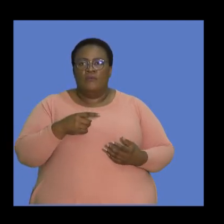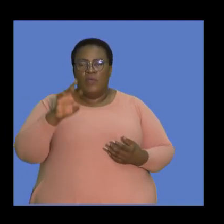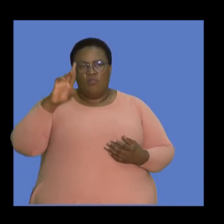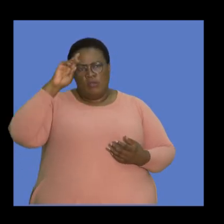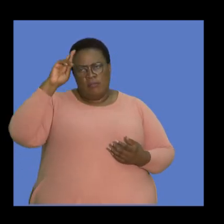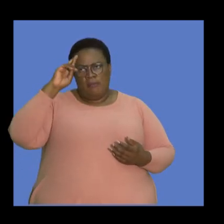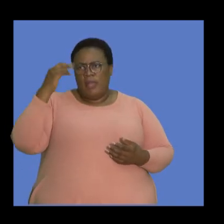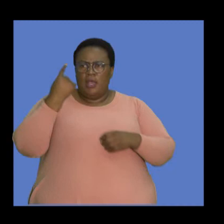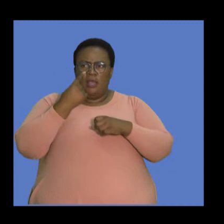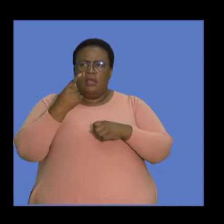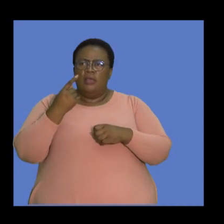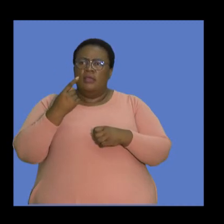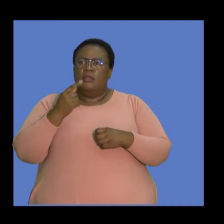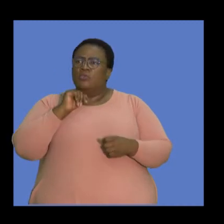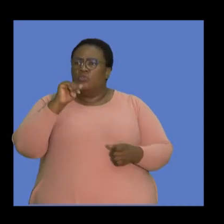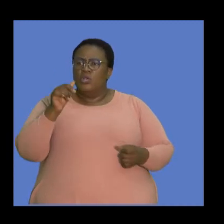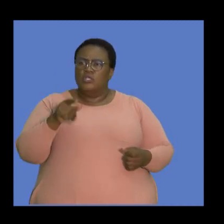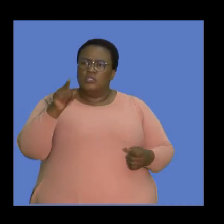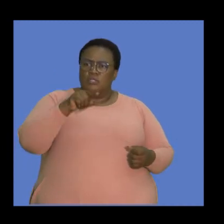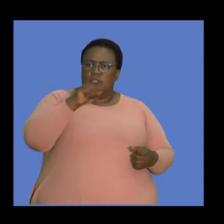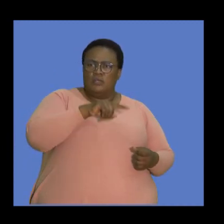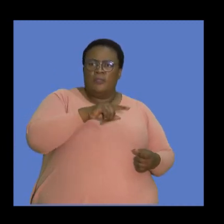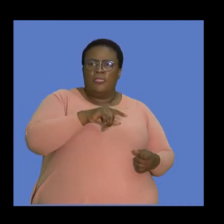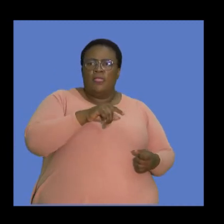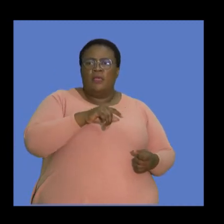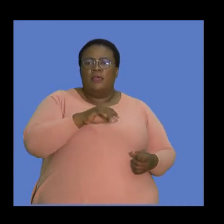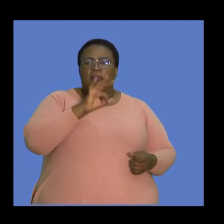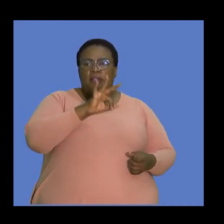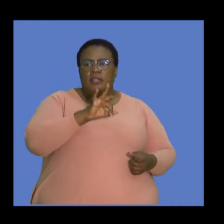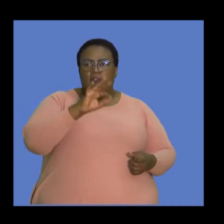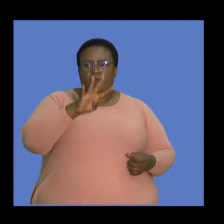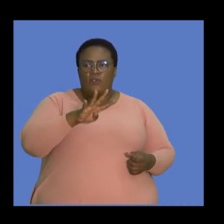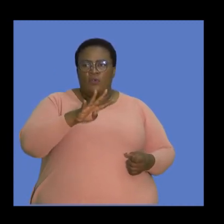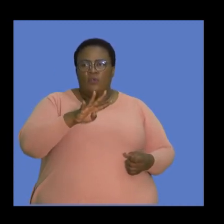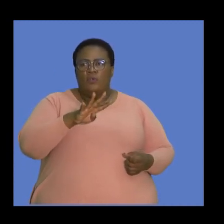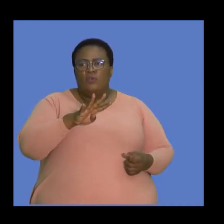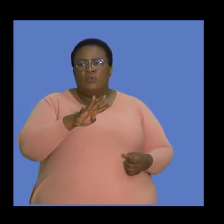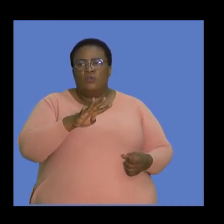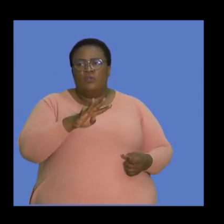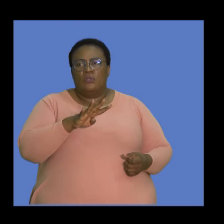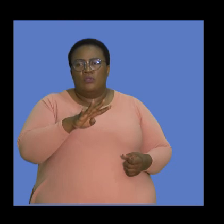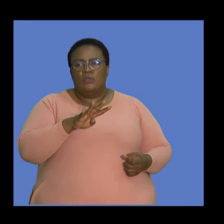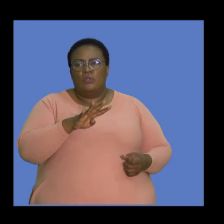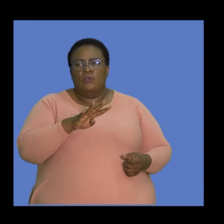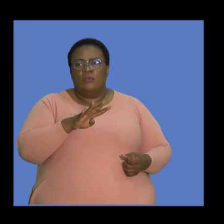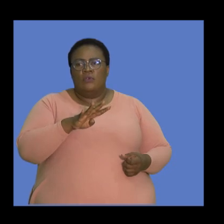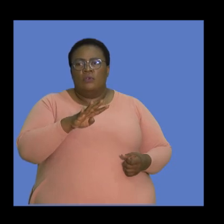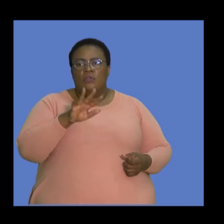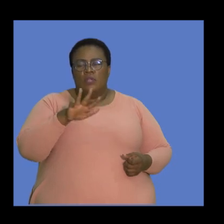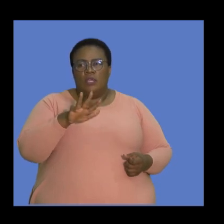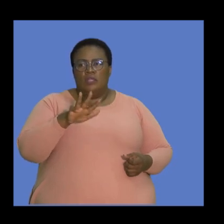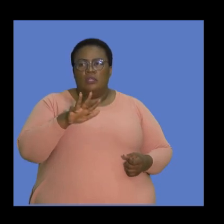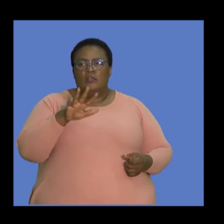try and not round off your answers, right? So I'm going to write this. It's 34948. So it's